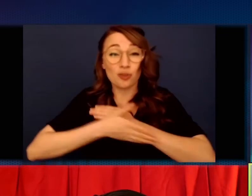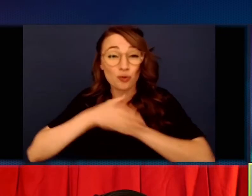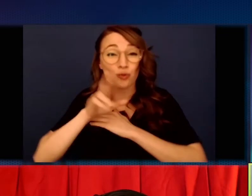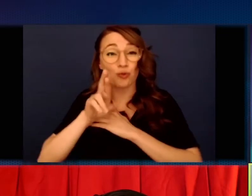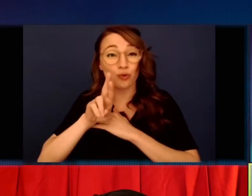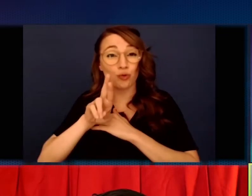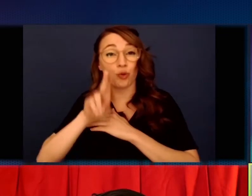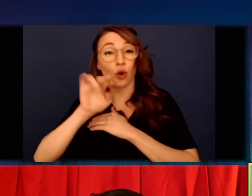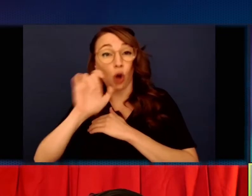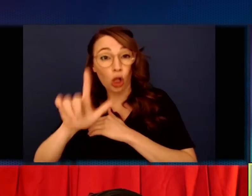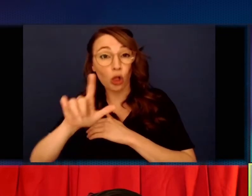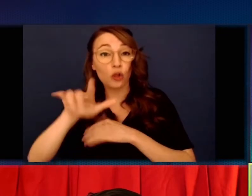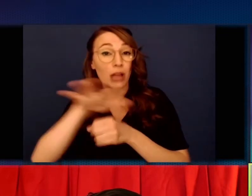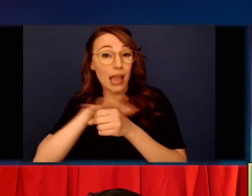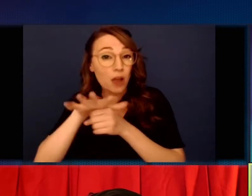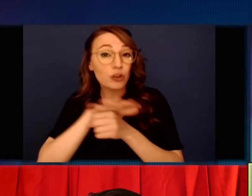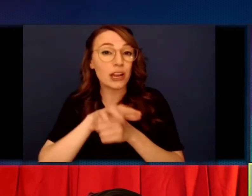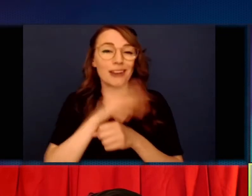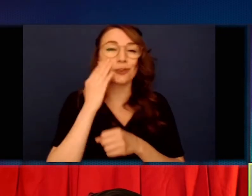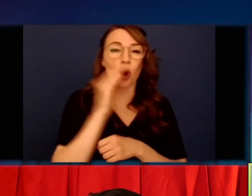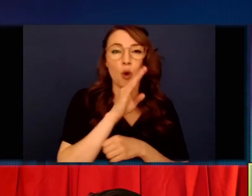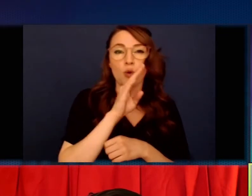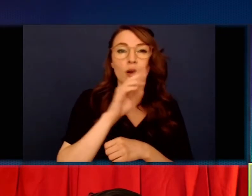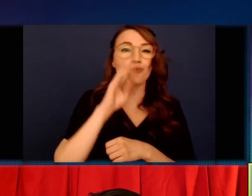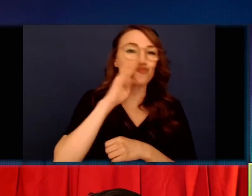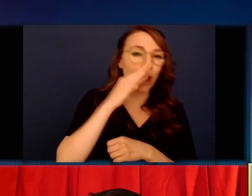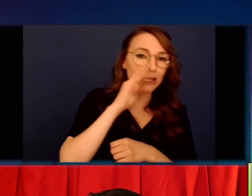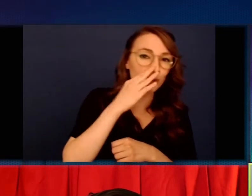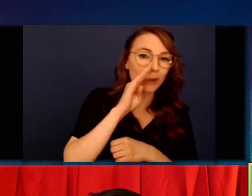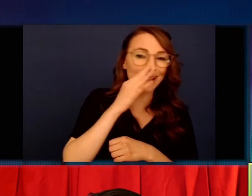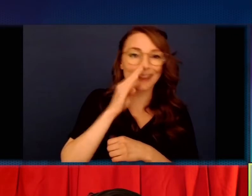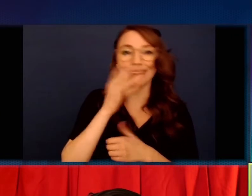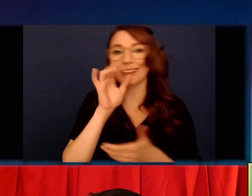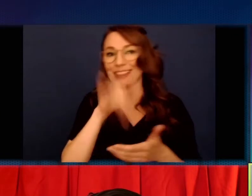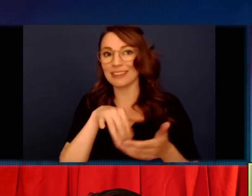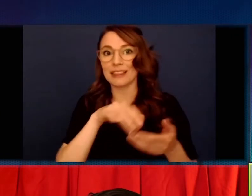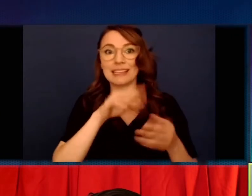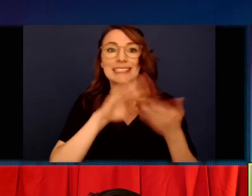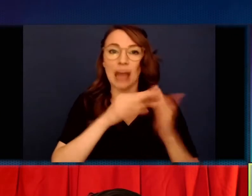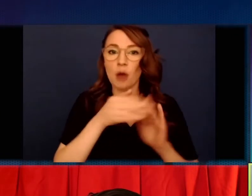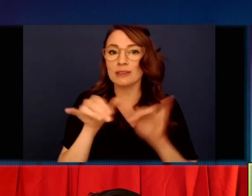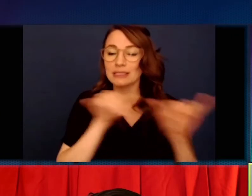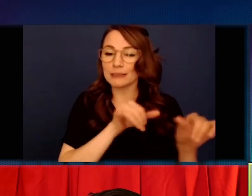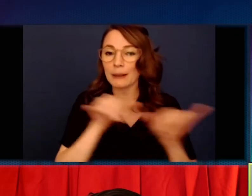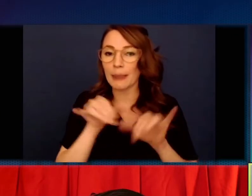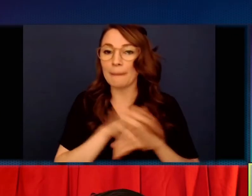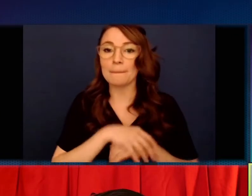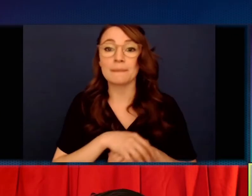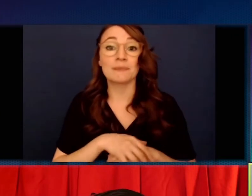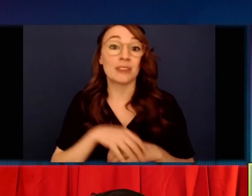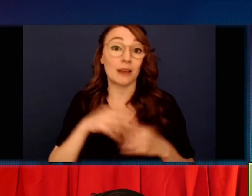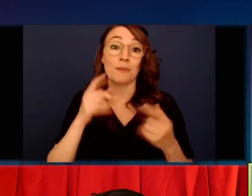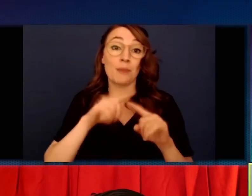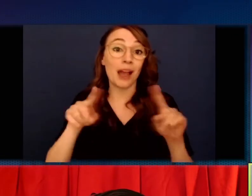Brunswick, but also concentrated heavily in the city of Frederick.